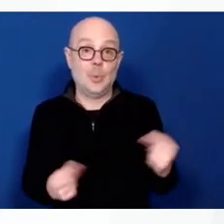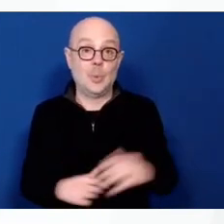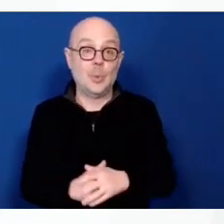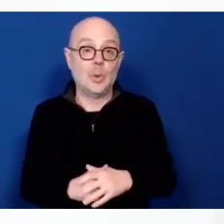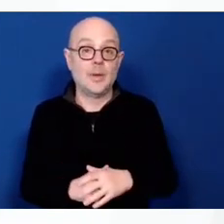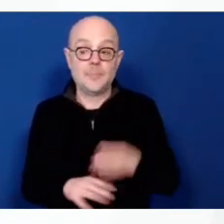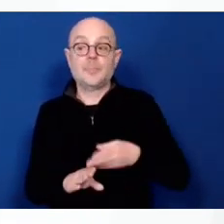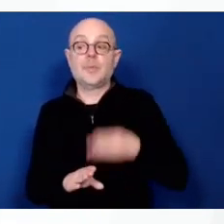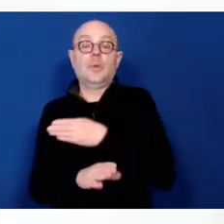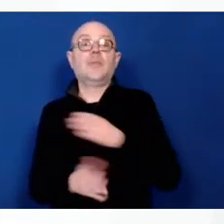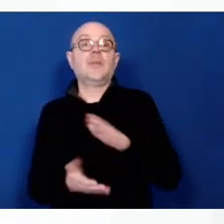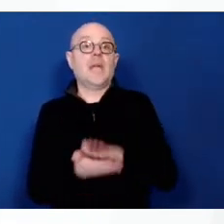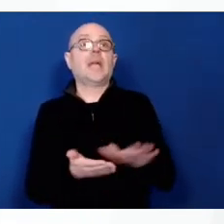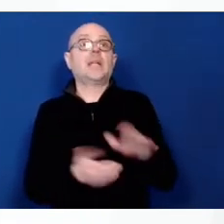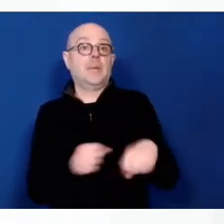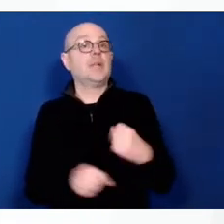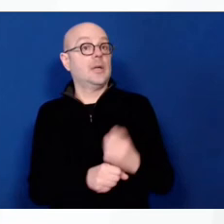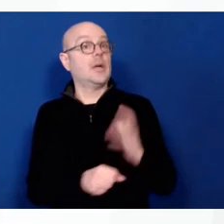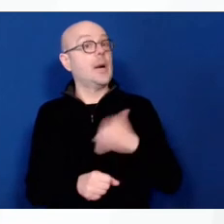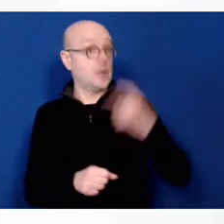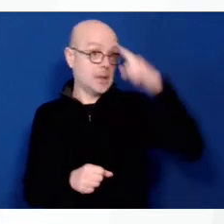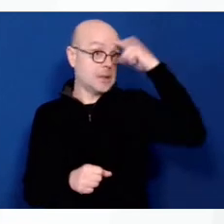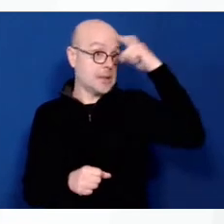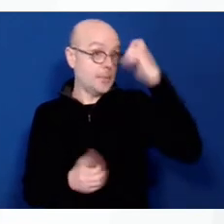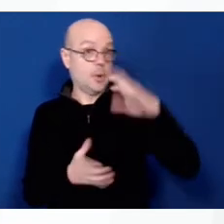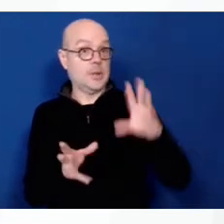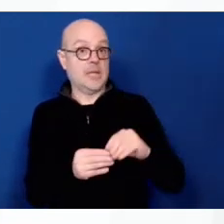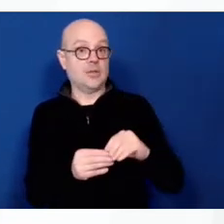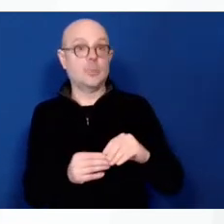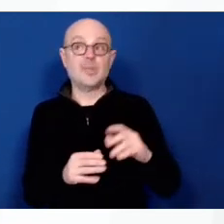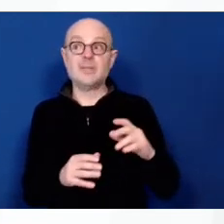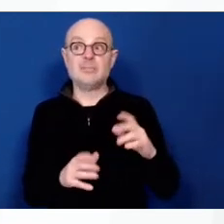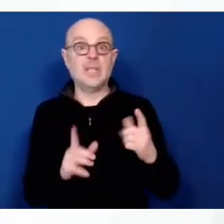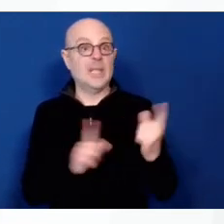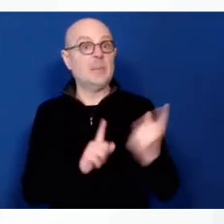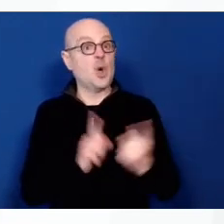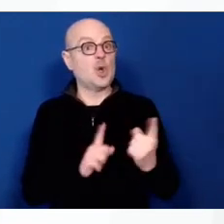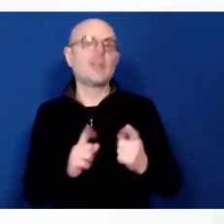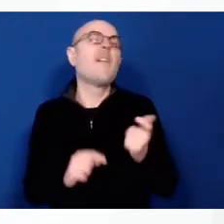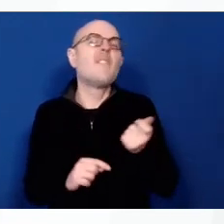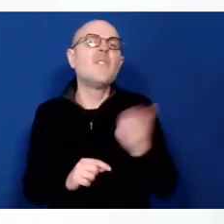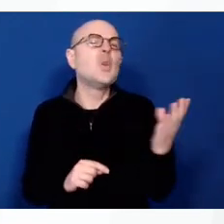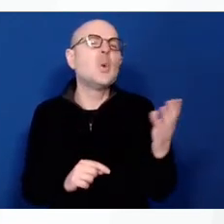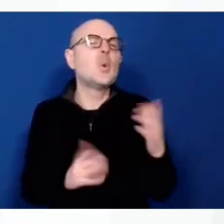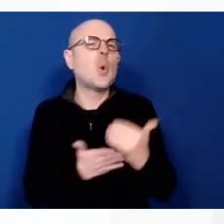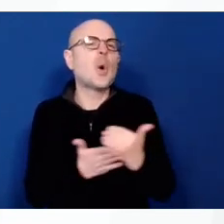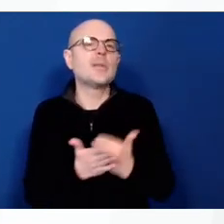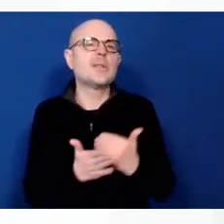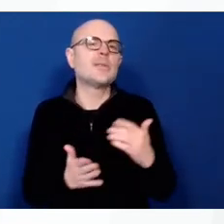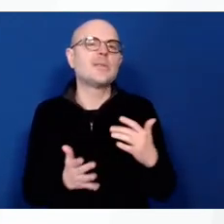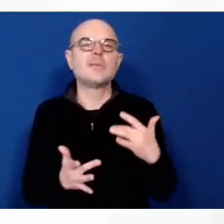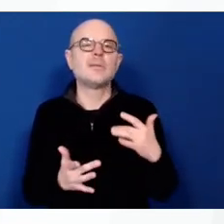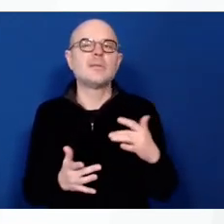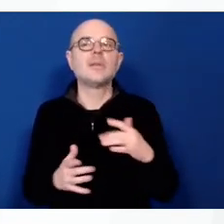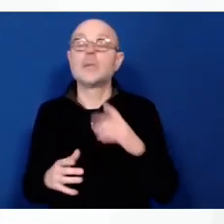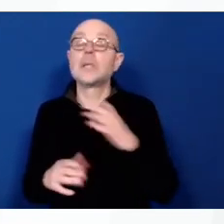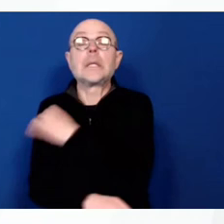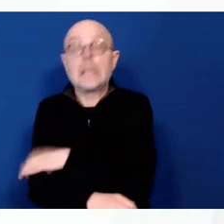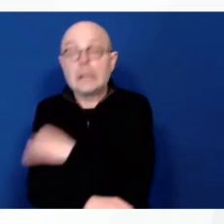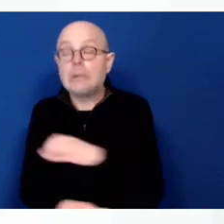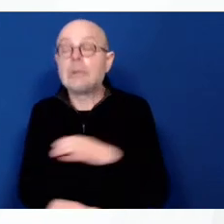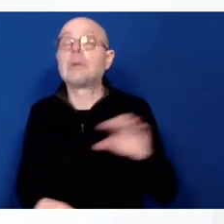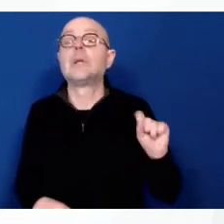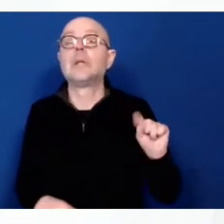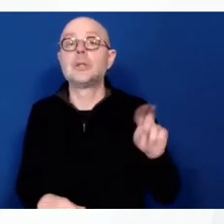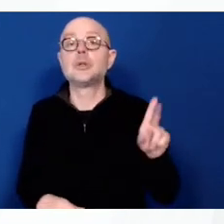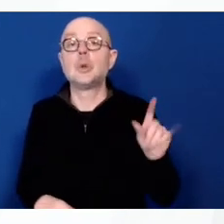year, our summer session was almost entirely in person except for a few courses, clinical courses, studio-type courses, et cetera,